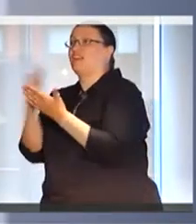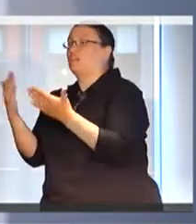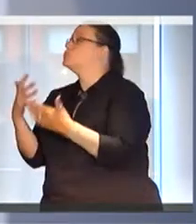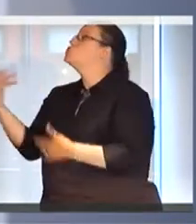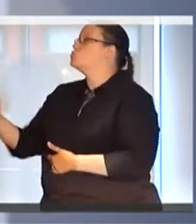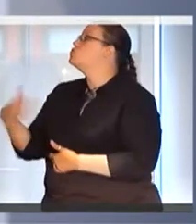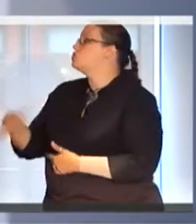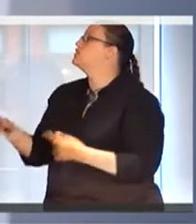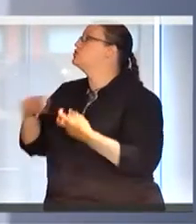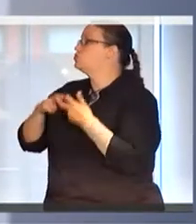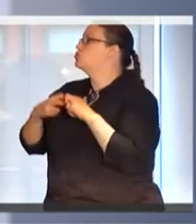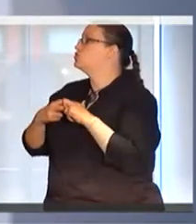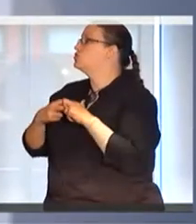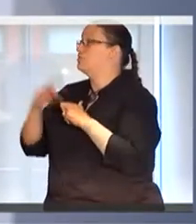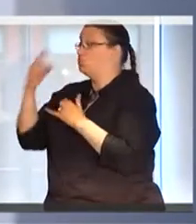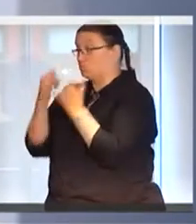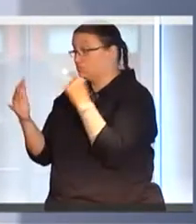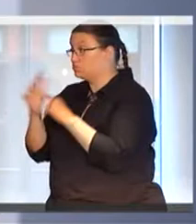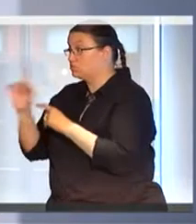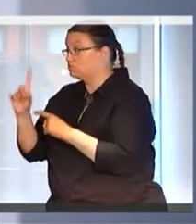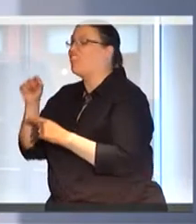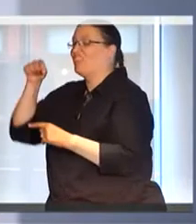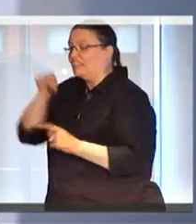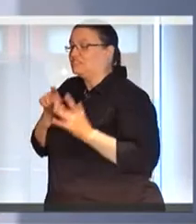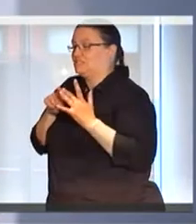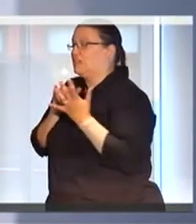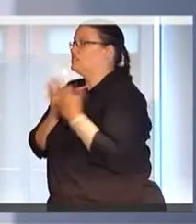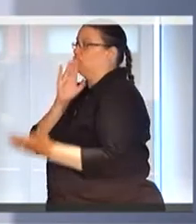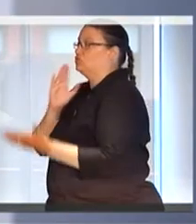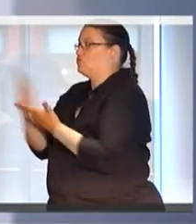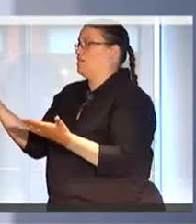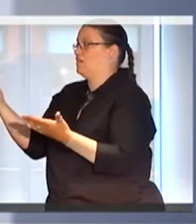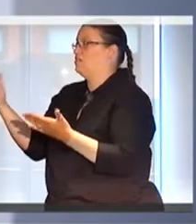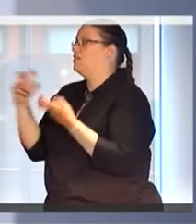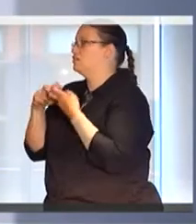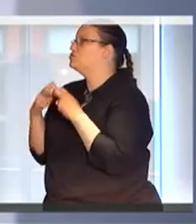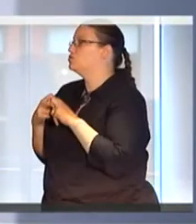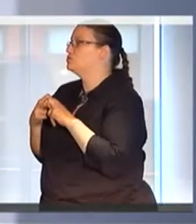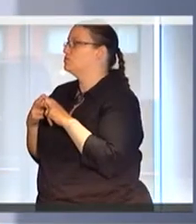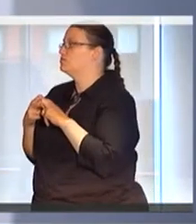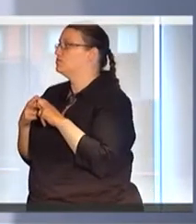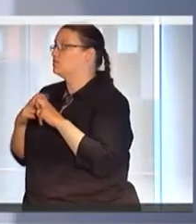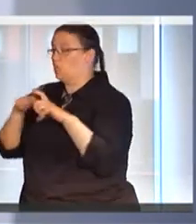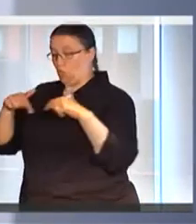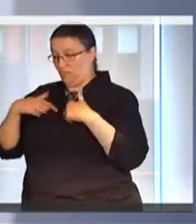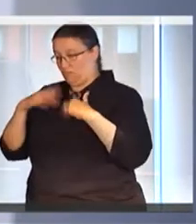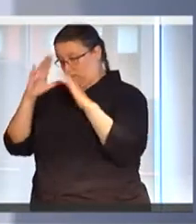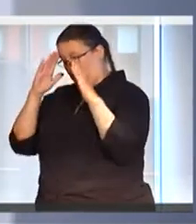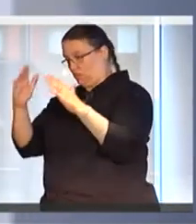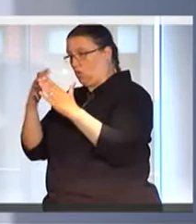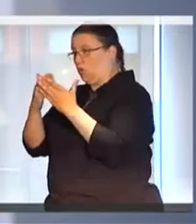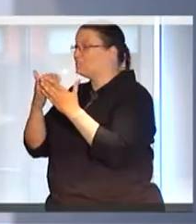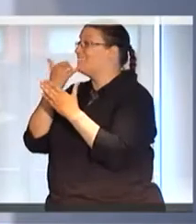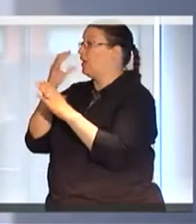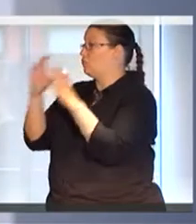More importantly, it's a real and important issue. We've been addressing telecommunications industry code